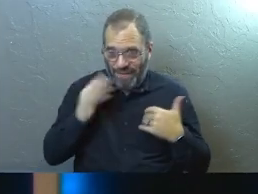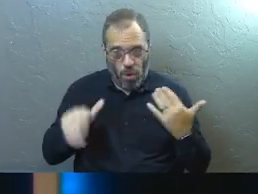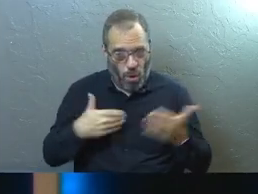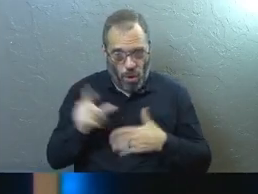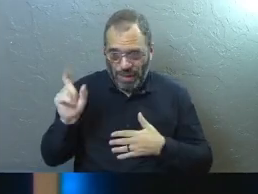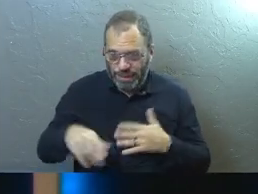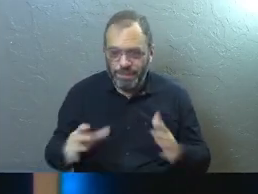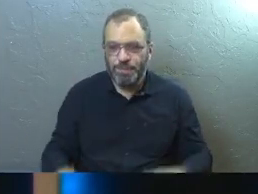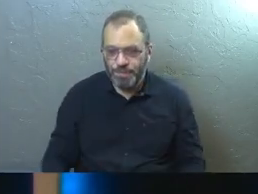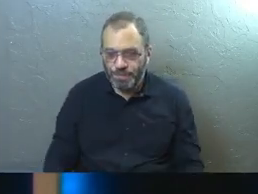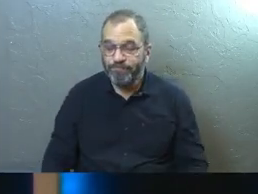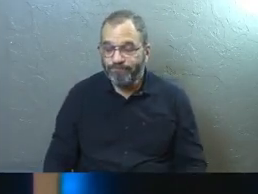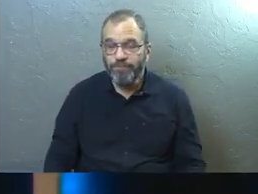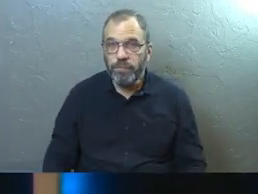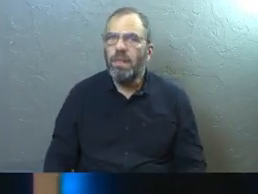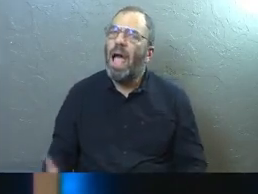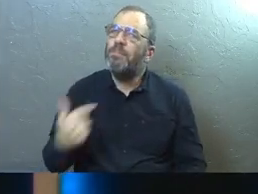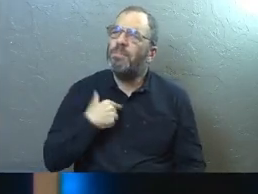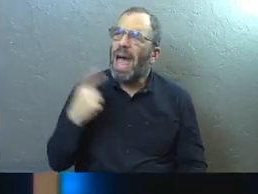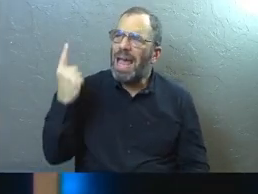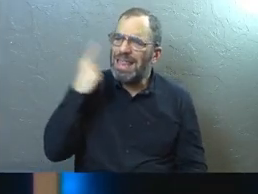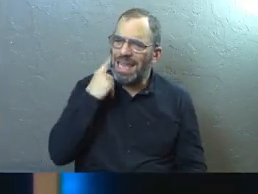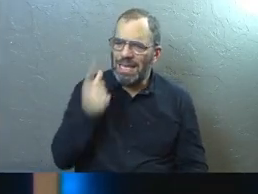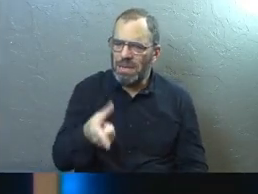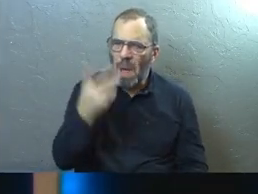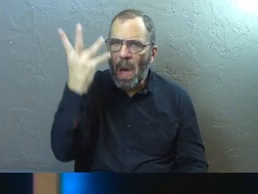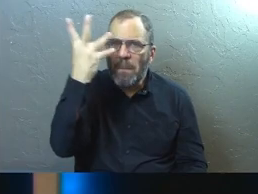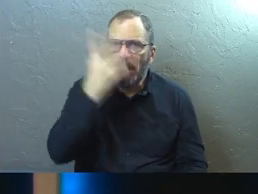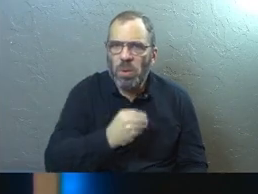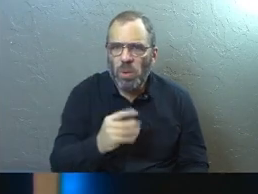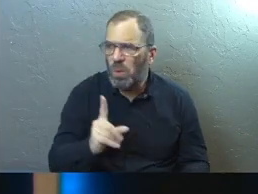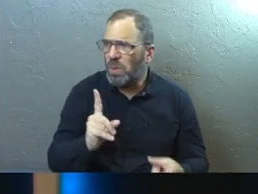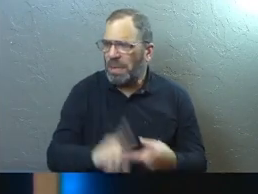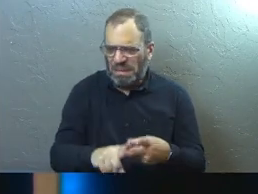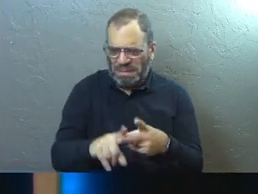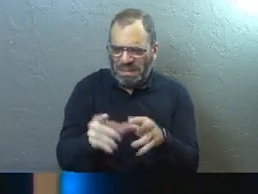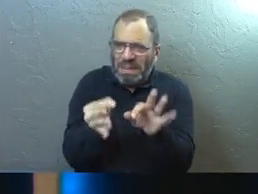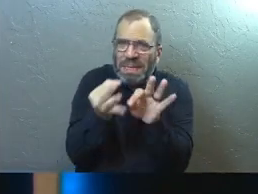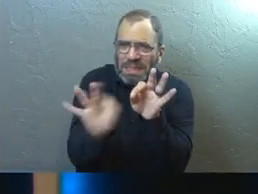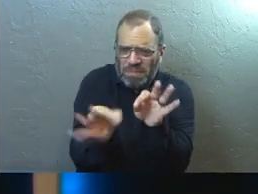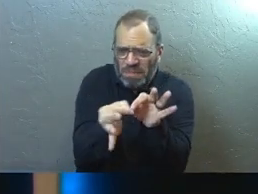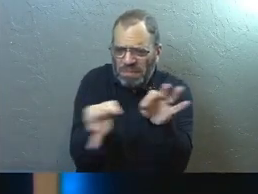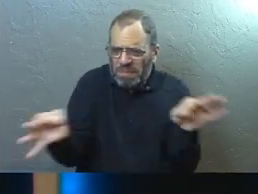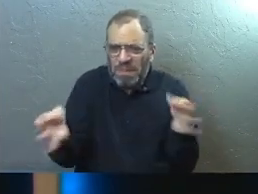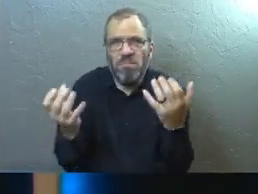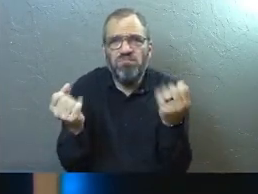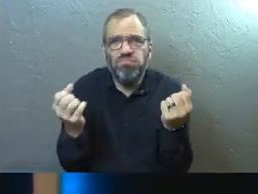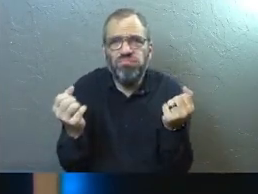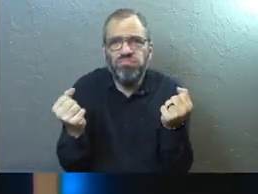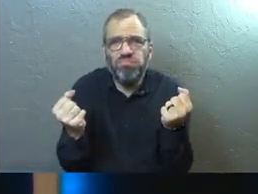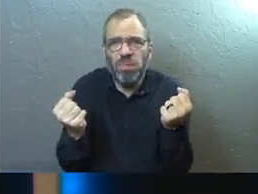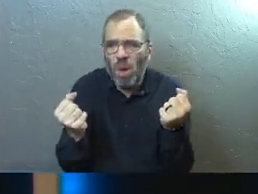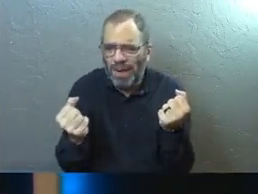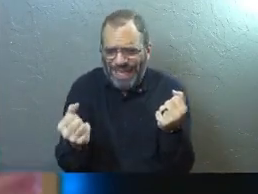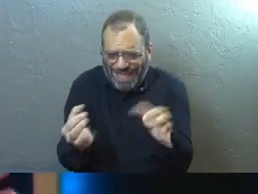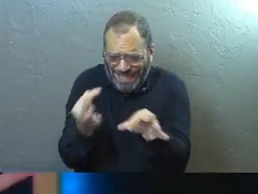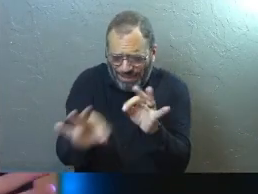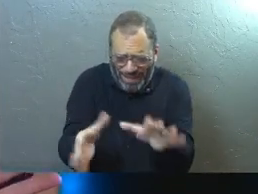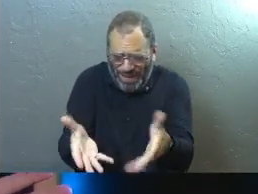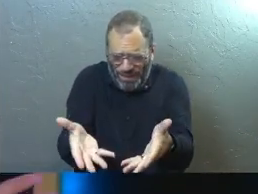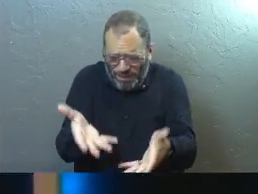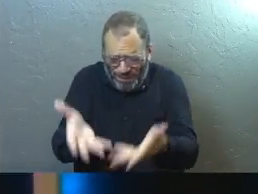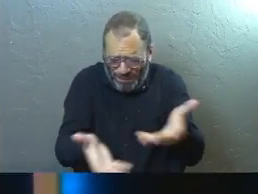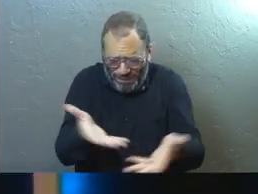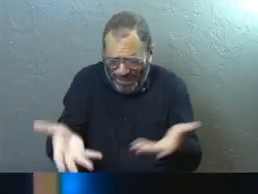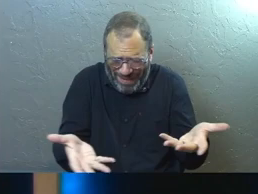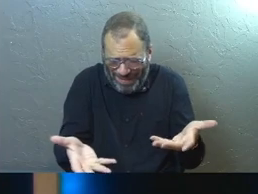I need. And I think there's so much beauty and so much simplicity in this verse. It's simple.